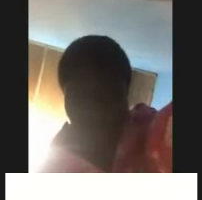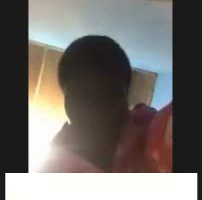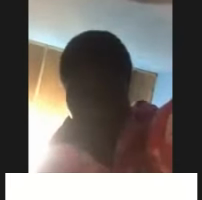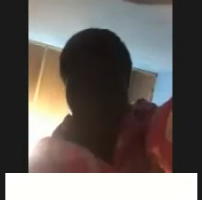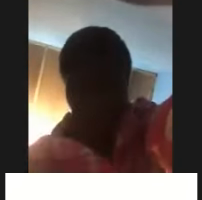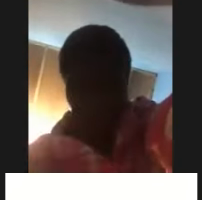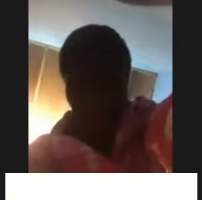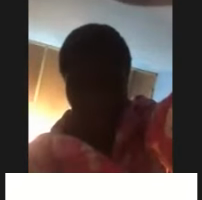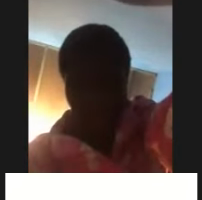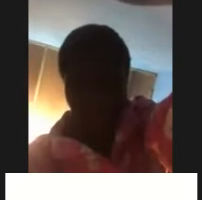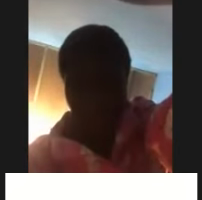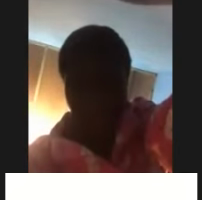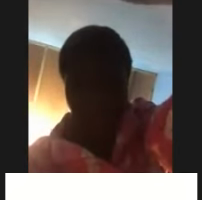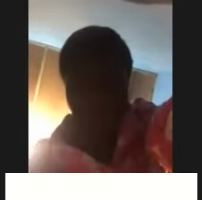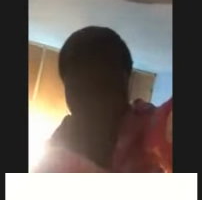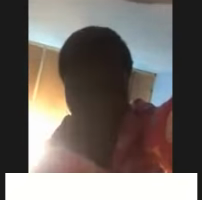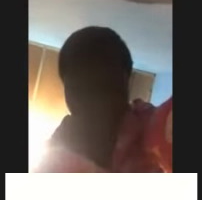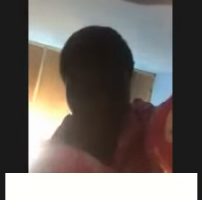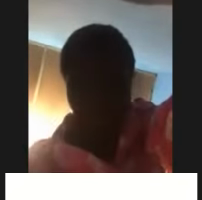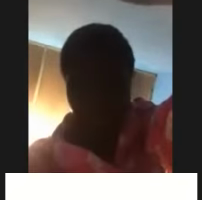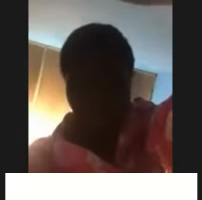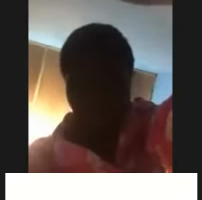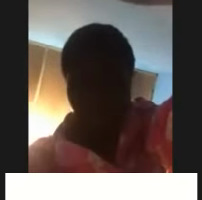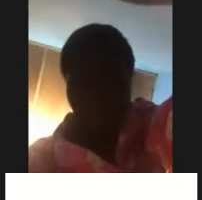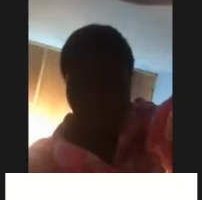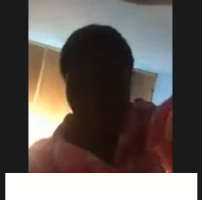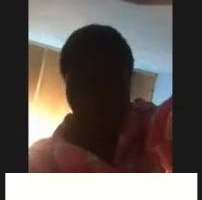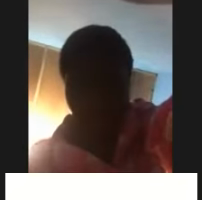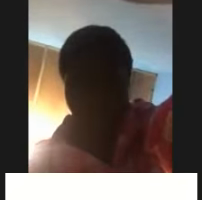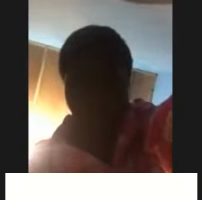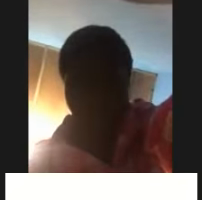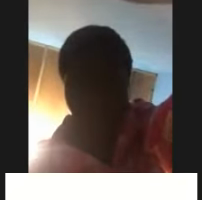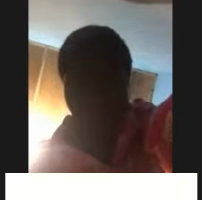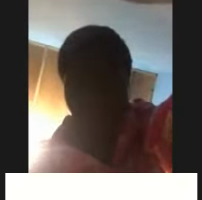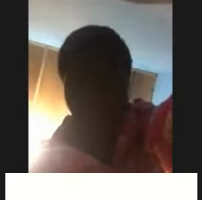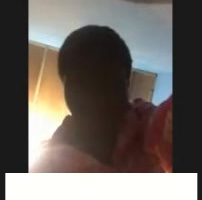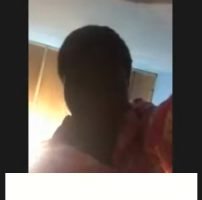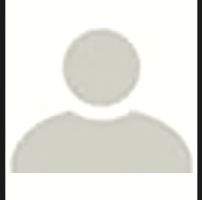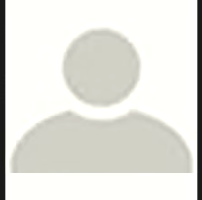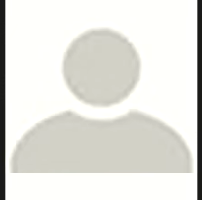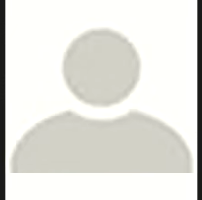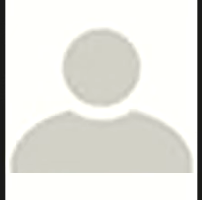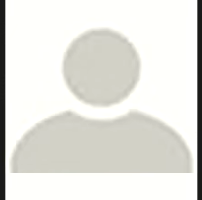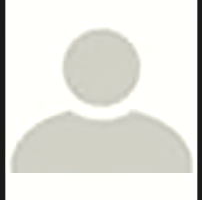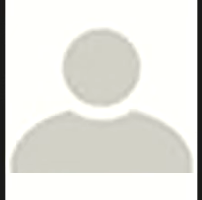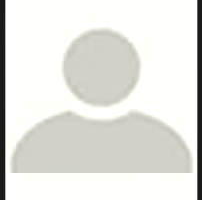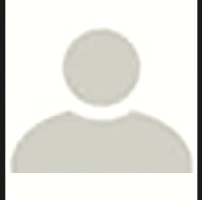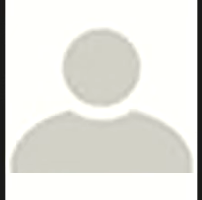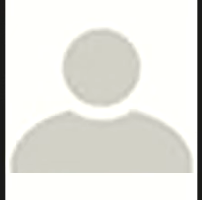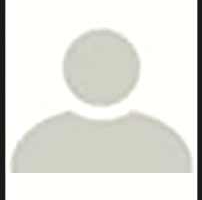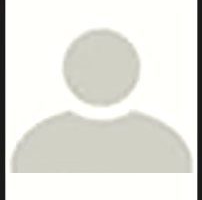to send us your feedbacks. Grateful, we'll be grateful to you. Thank you so much.